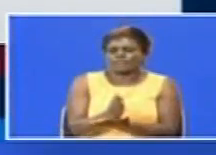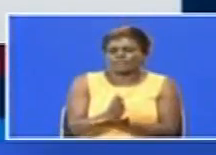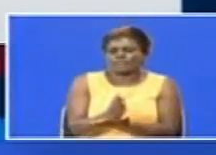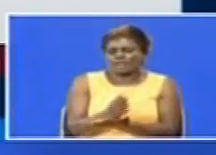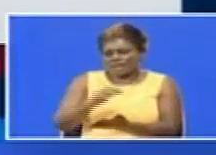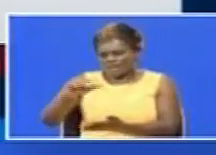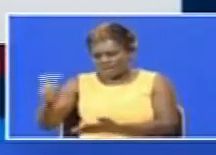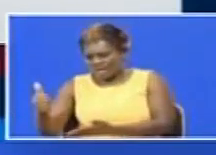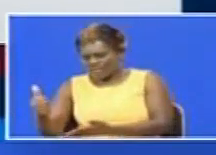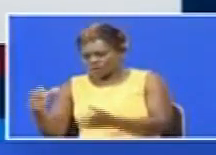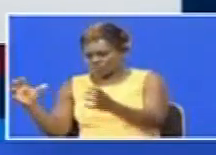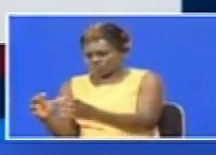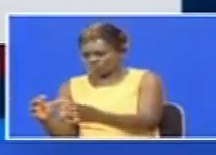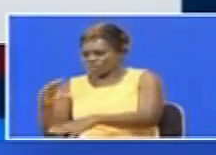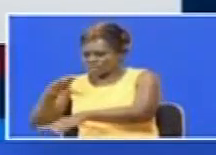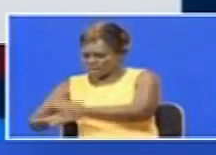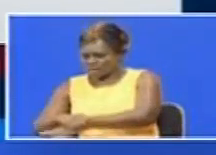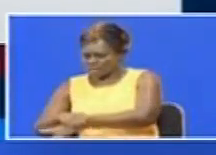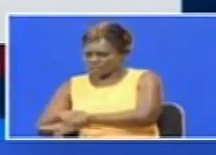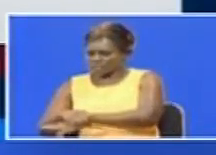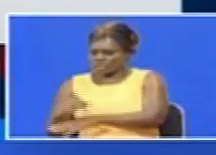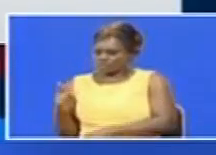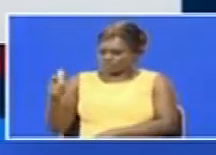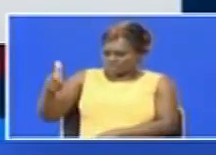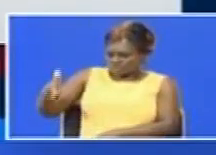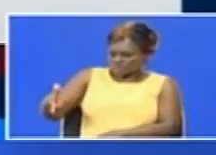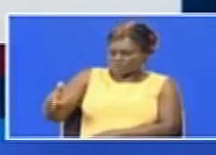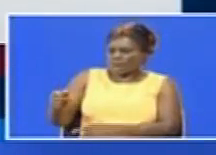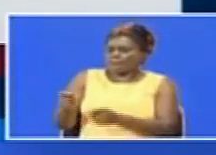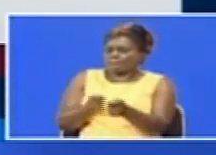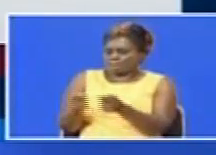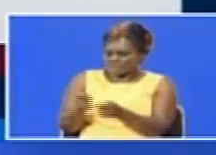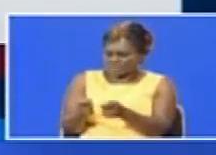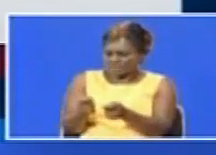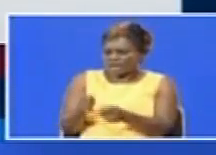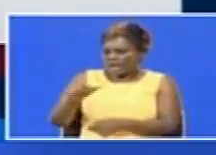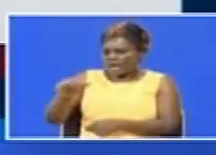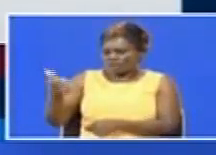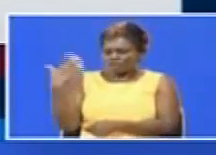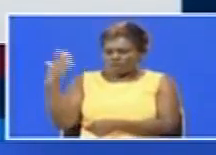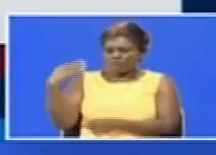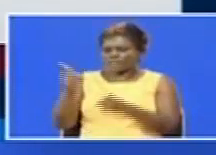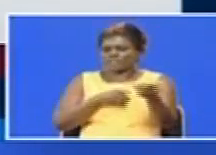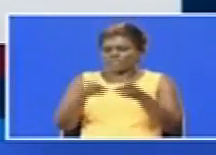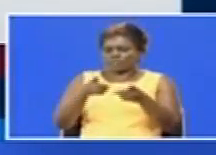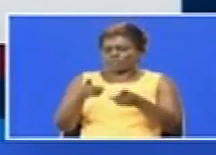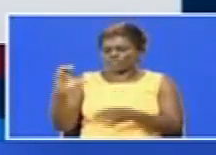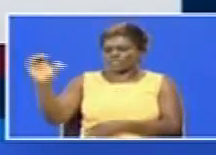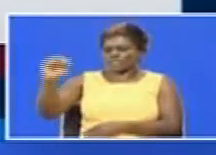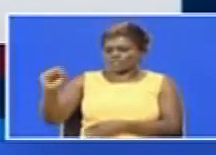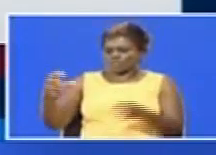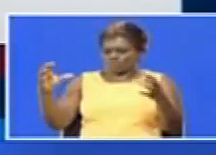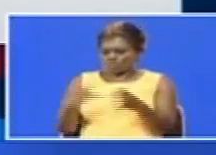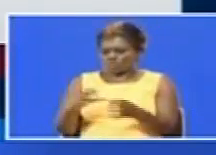Rebel leader Riek Machar's group will take up the petroleum and interior ministries. Former detainees, foreign and transport ministries, while a group